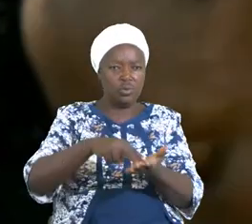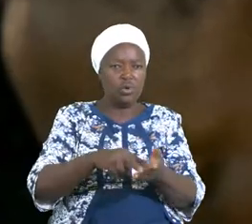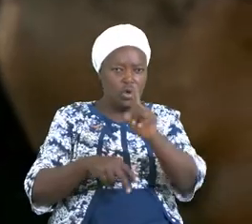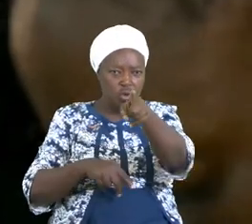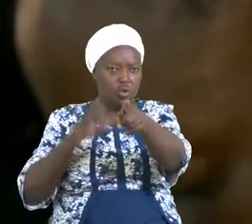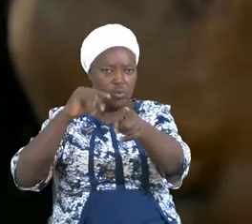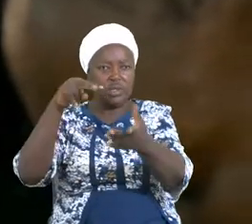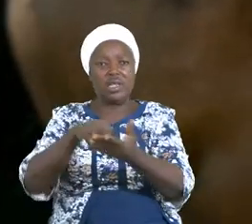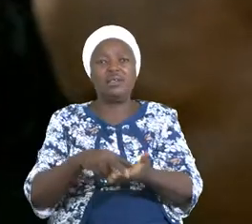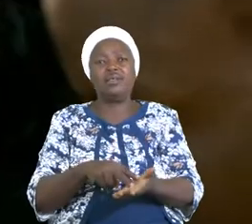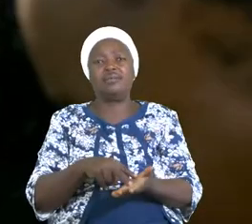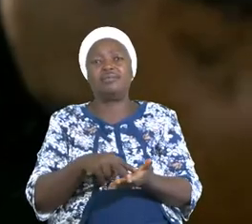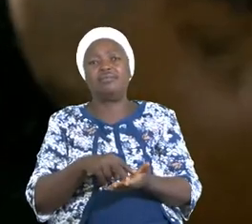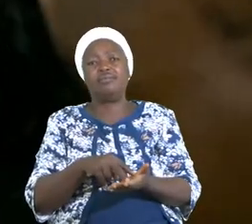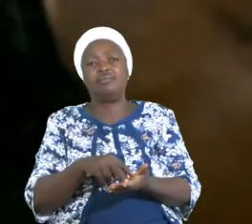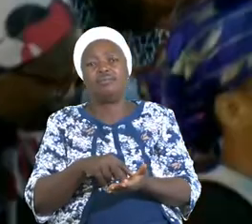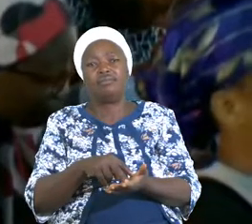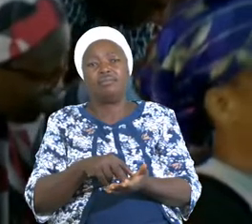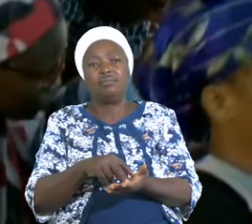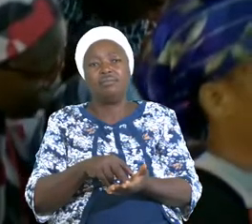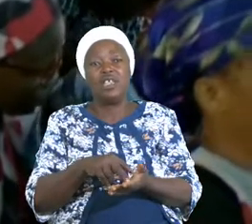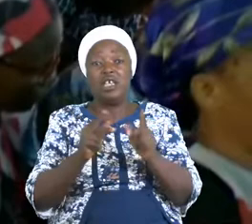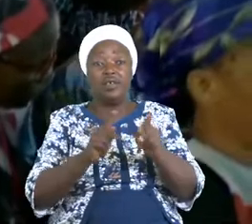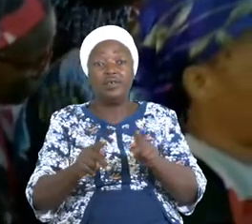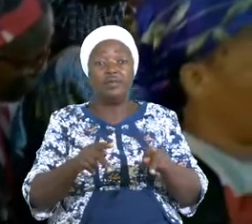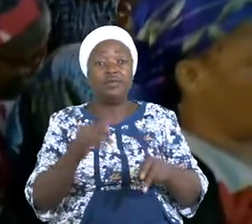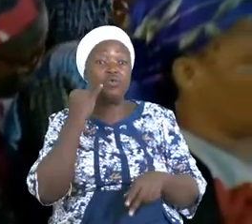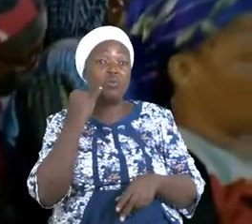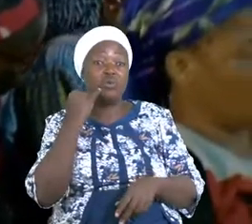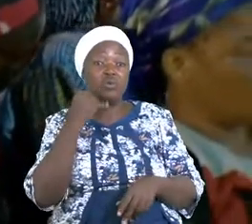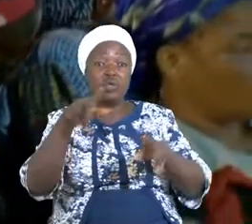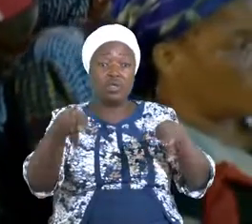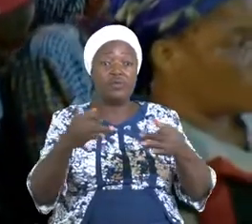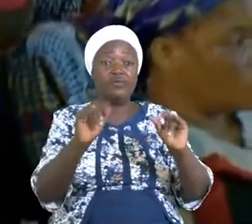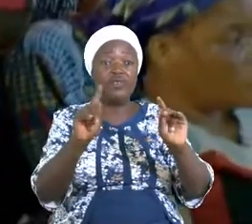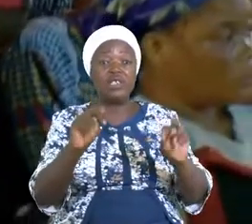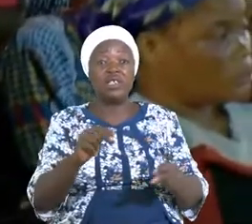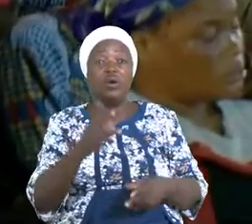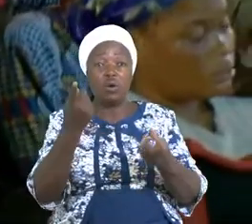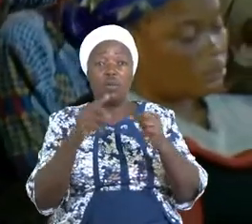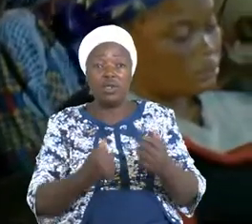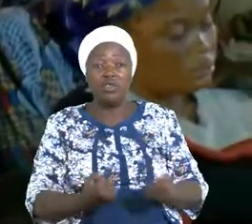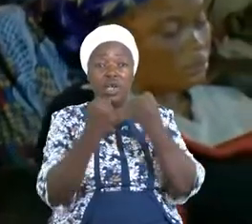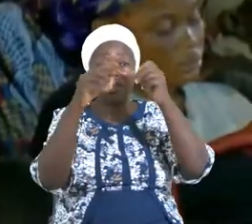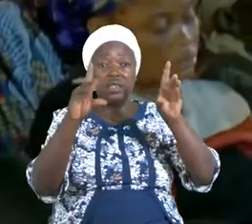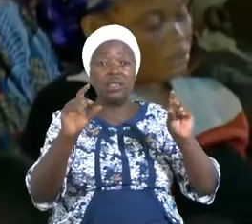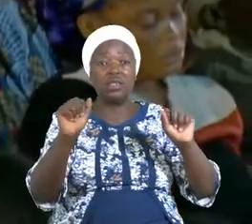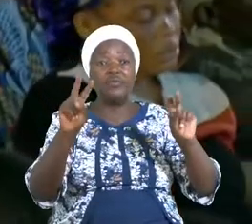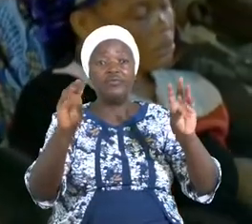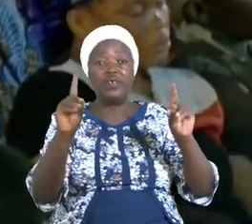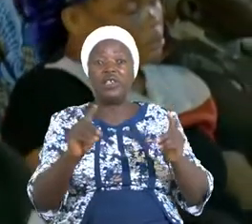stand. A Philistine will come and challenge David, you